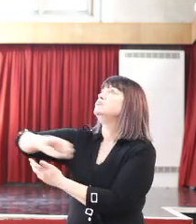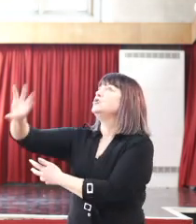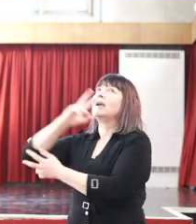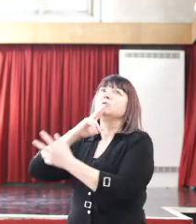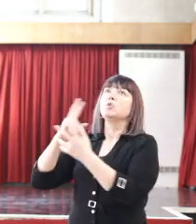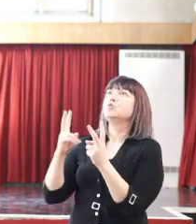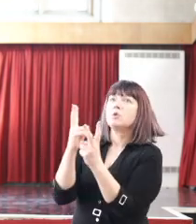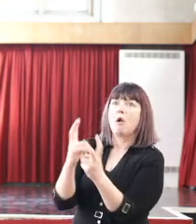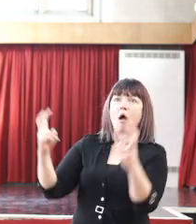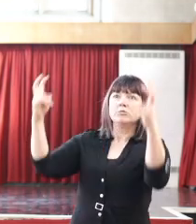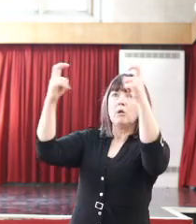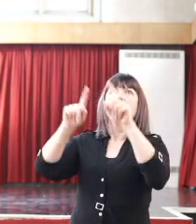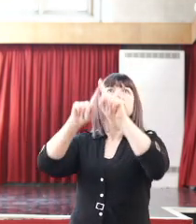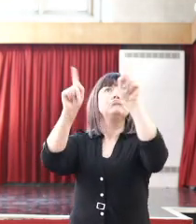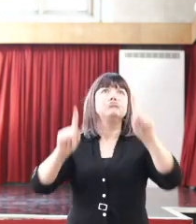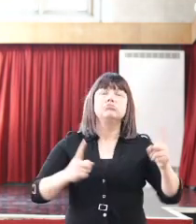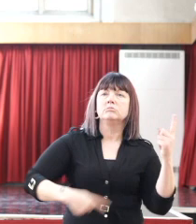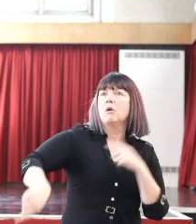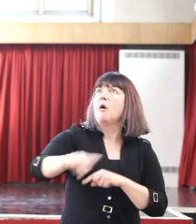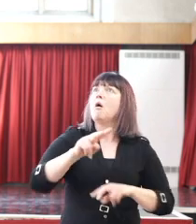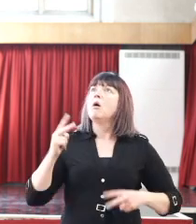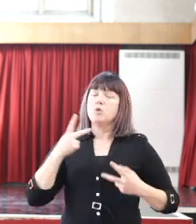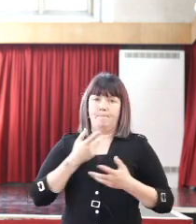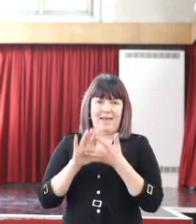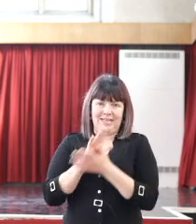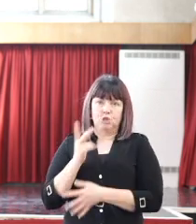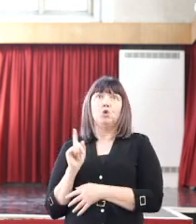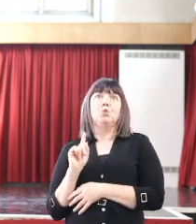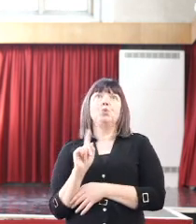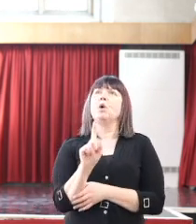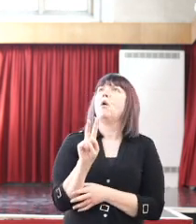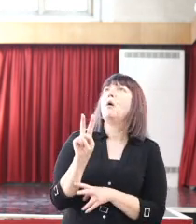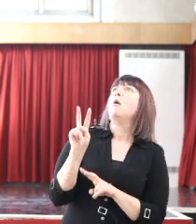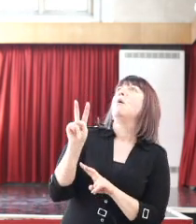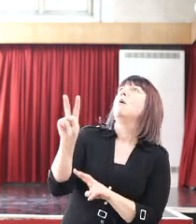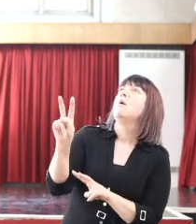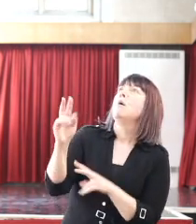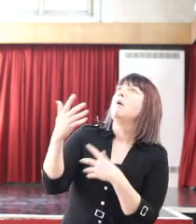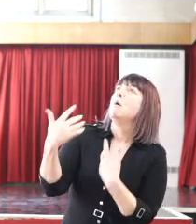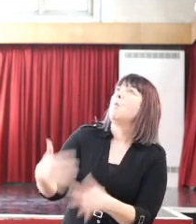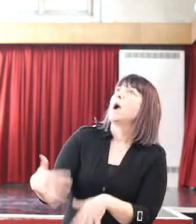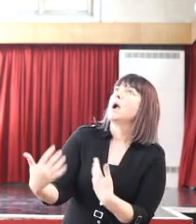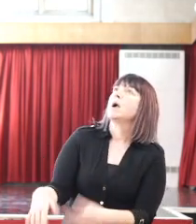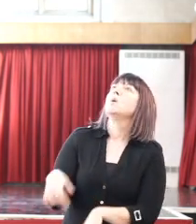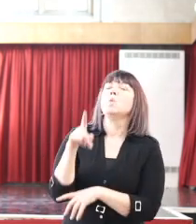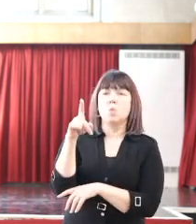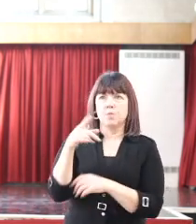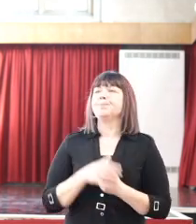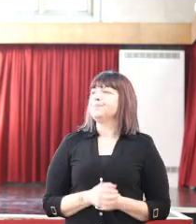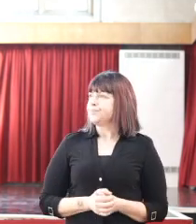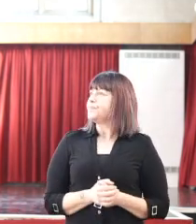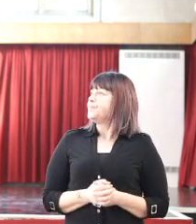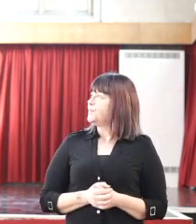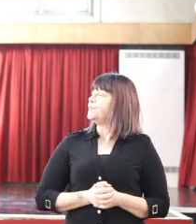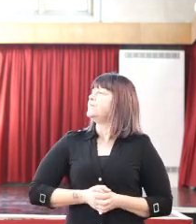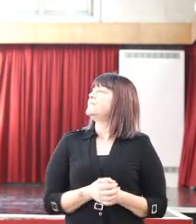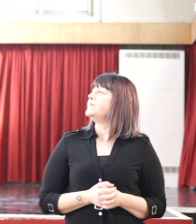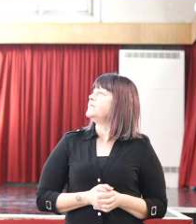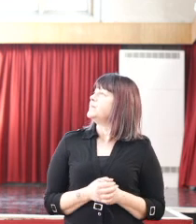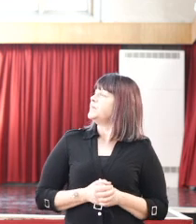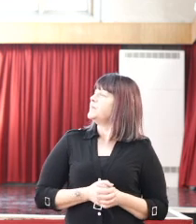castle, which will obviously animate and use the castle as a canvas, which will be an amazing visual